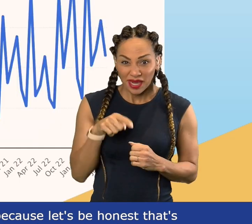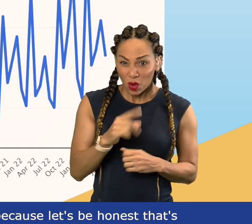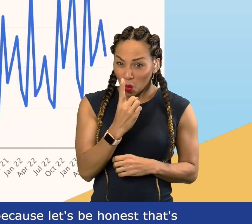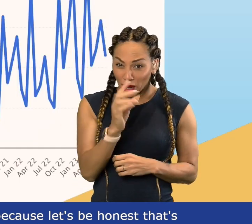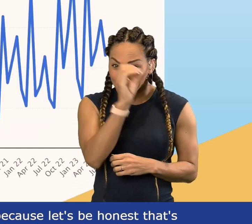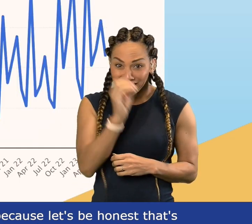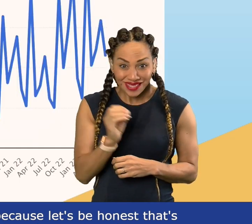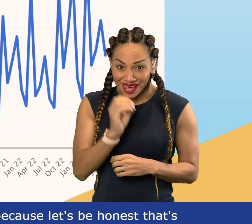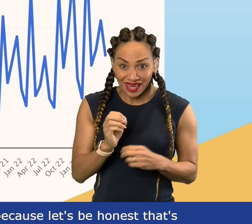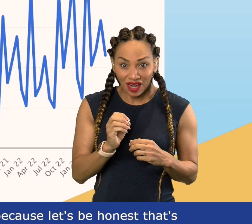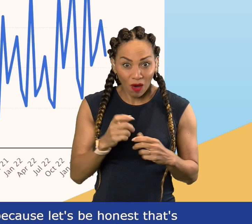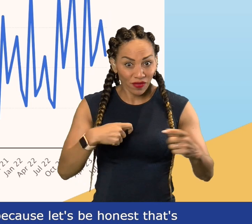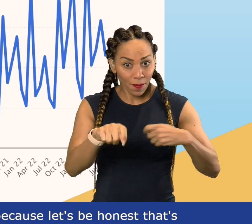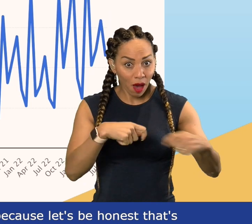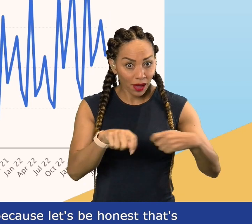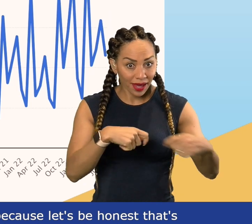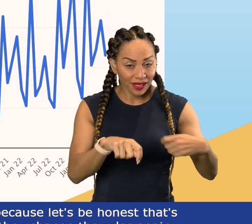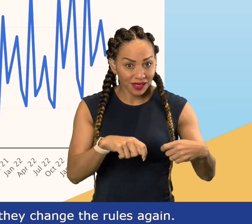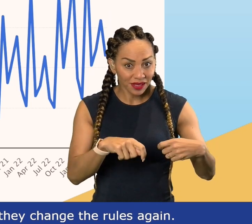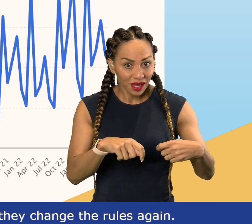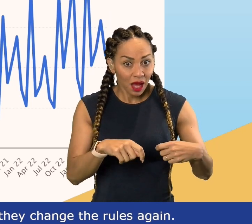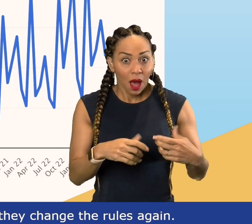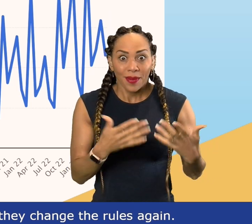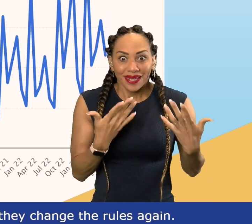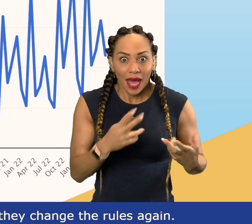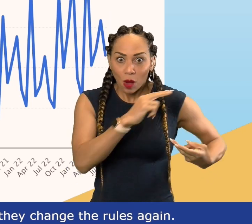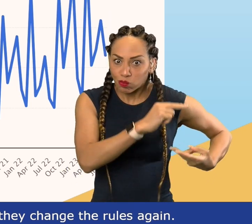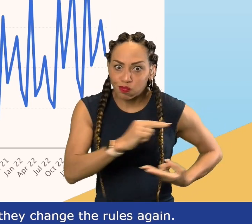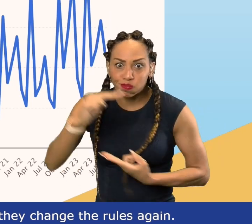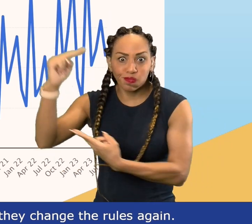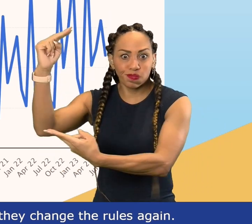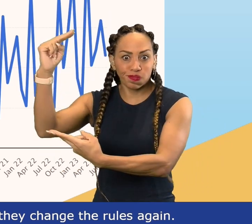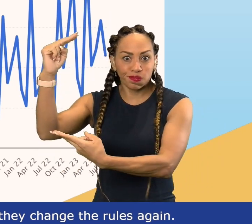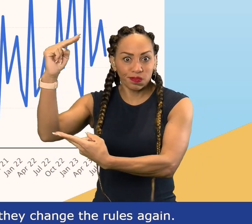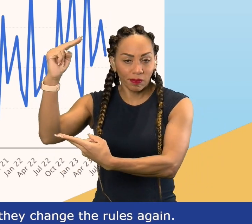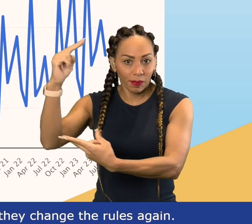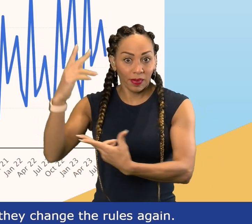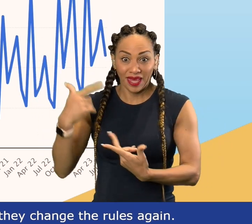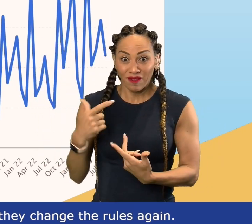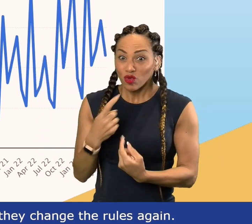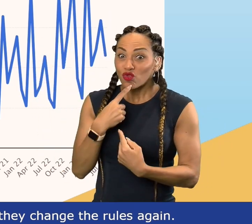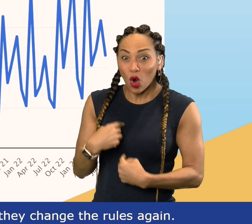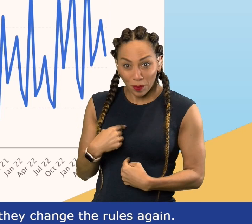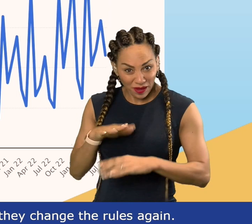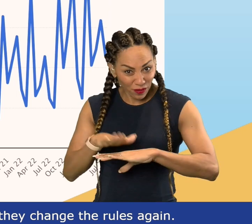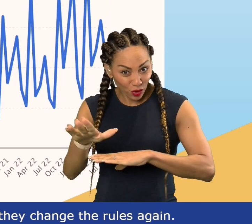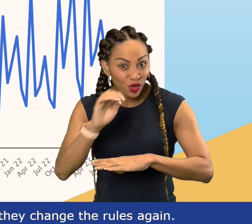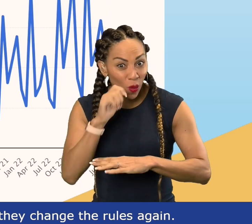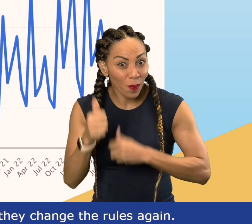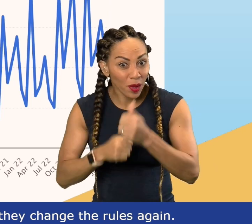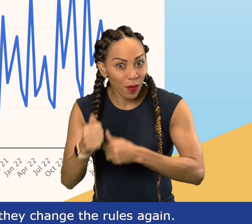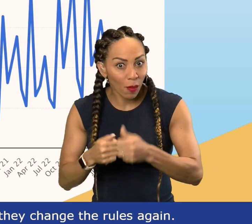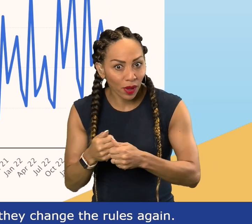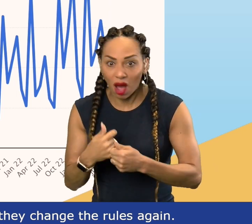then that they'd boost the way they have, I wouldn't have believed you, because frankly, right back then, they were terrible. But there are some actually great electric cars on sale